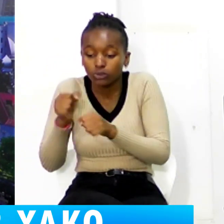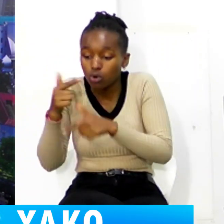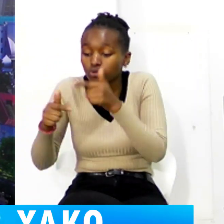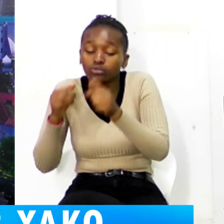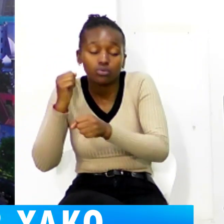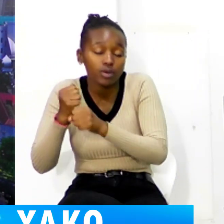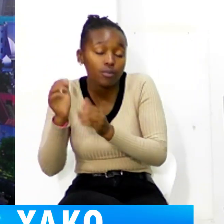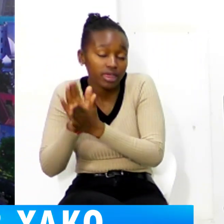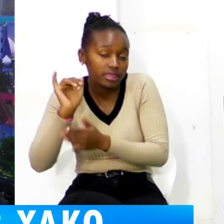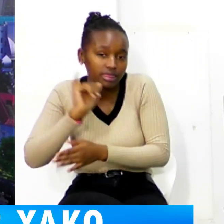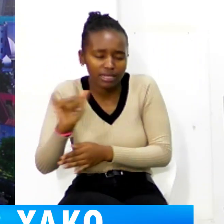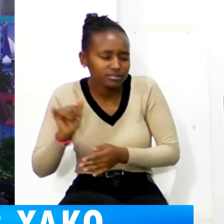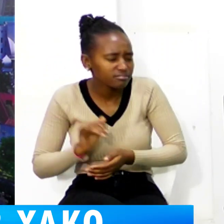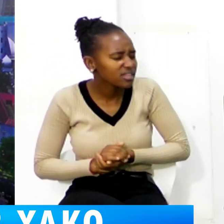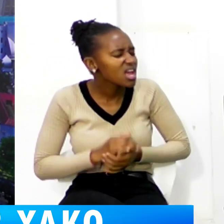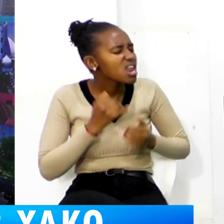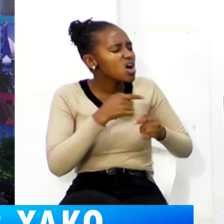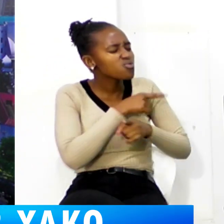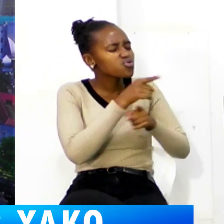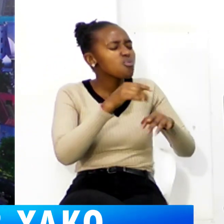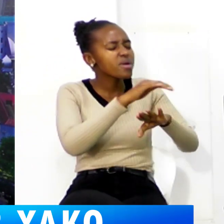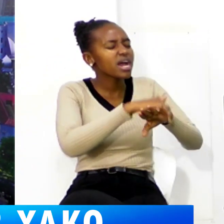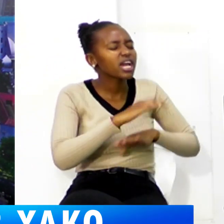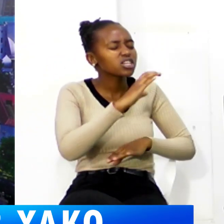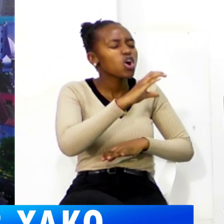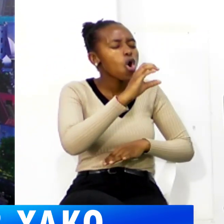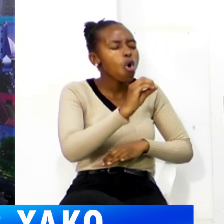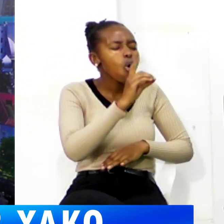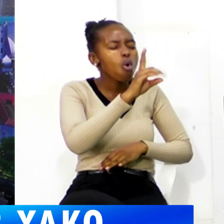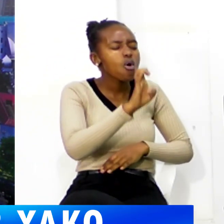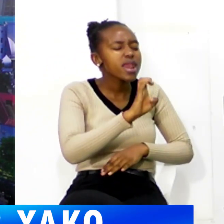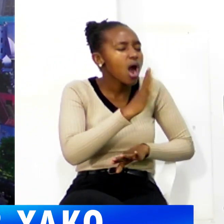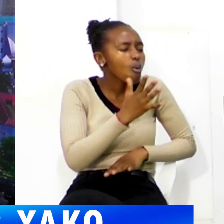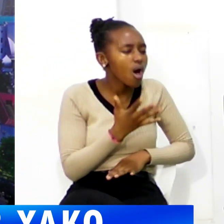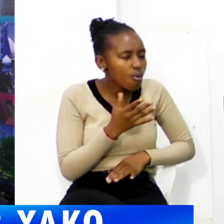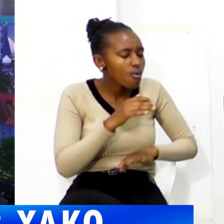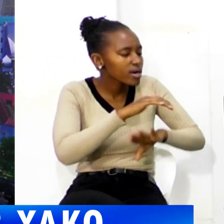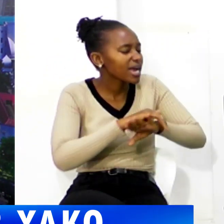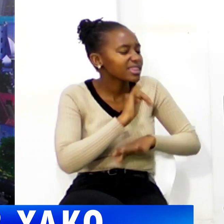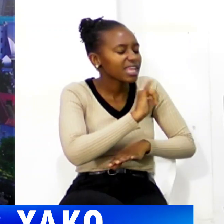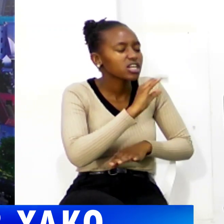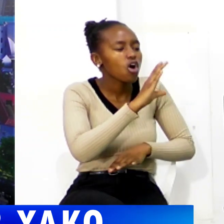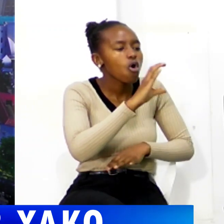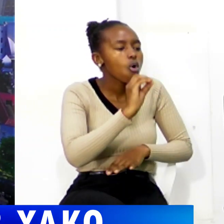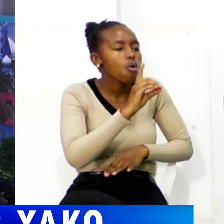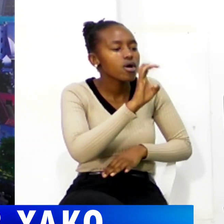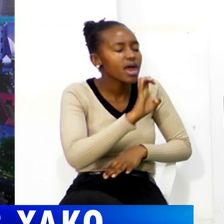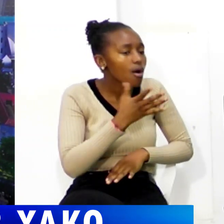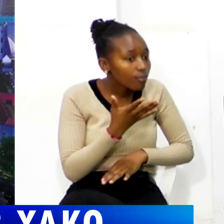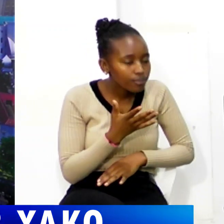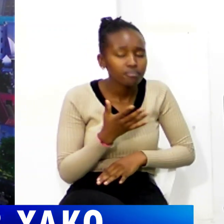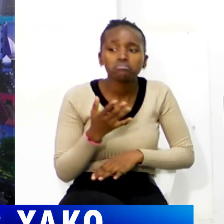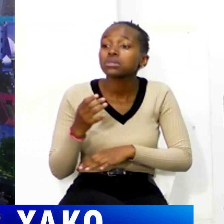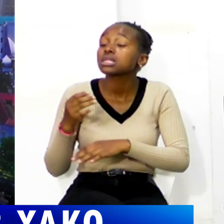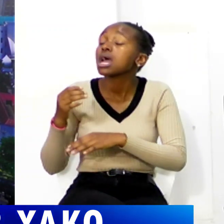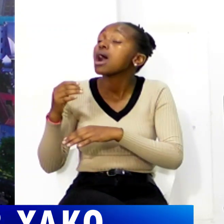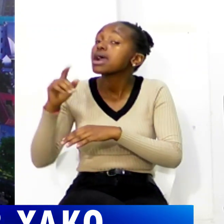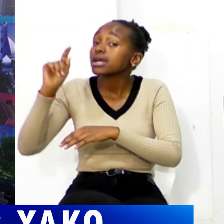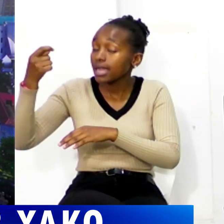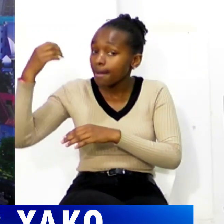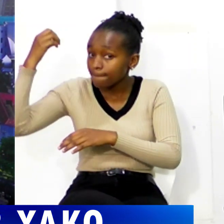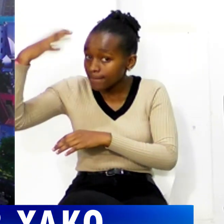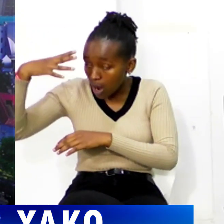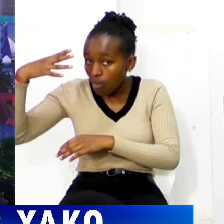Kenya Power has been sending the codes to the mobile number of the last person